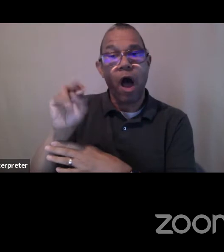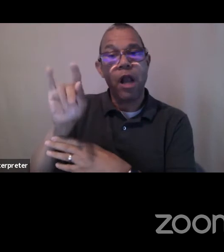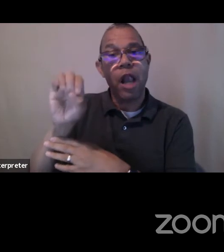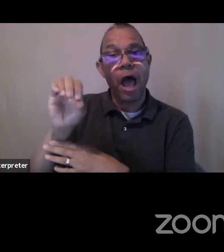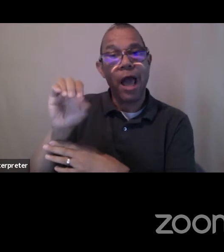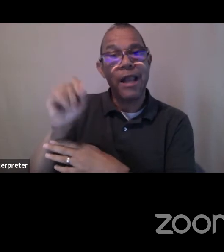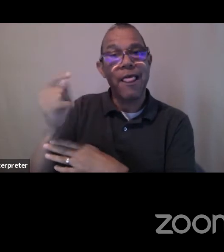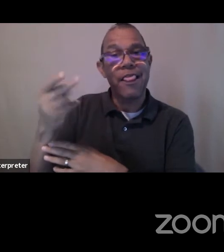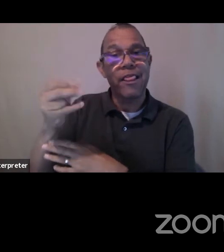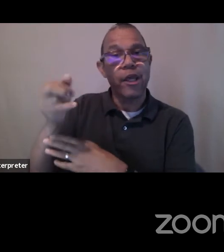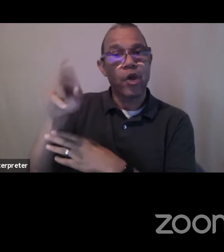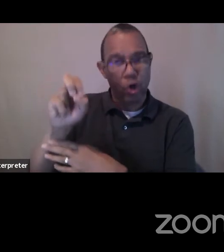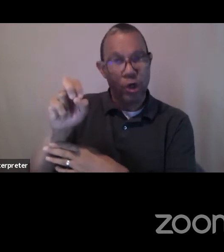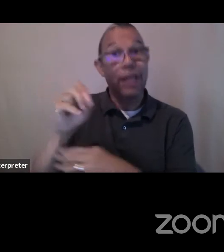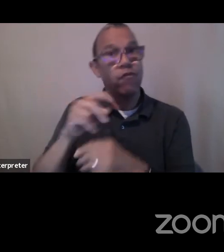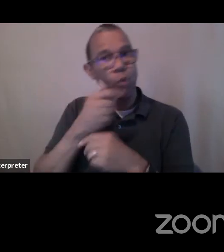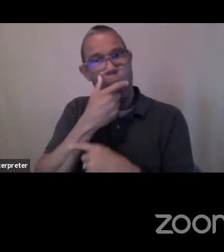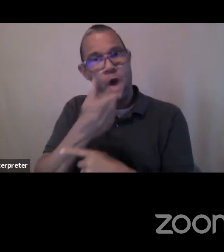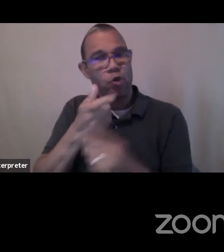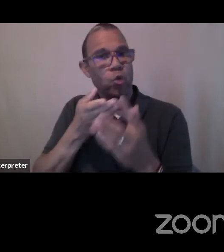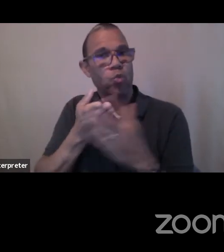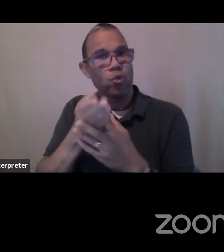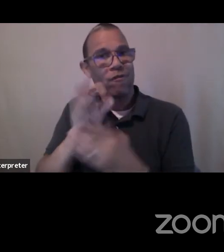feel free to chime in in the comments.